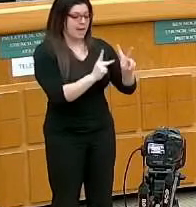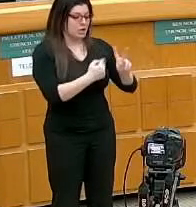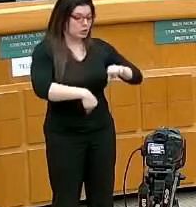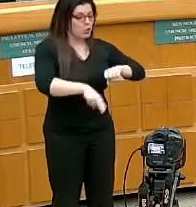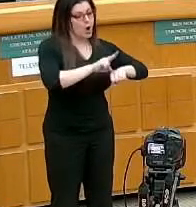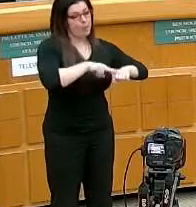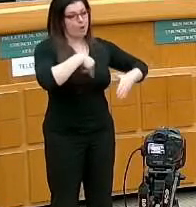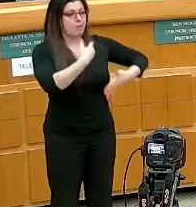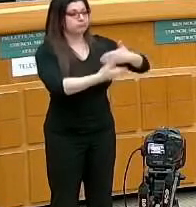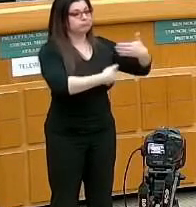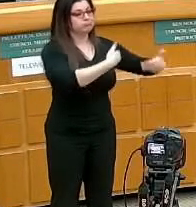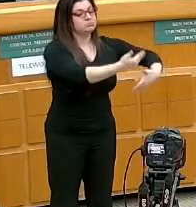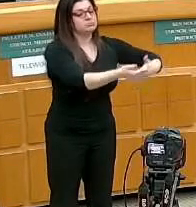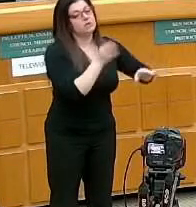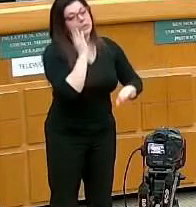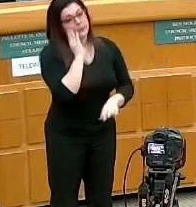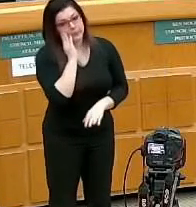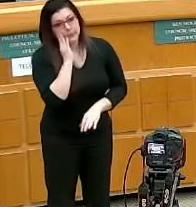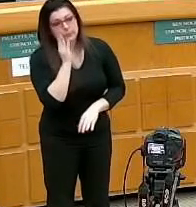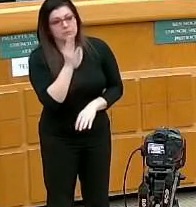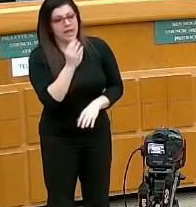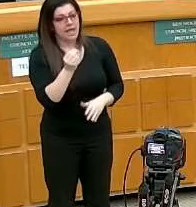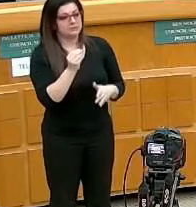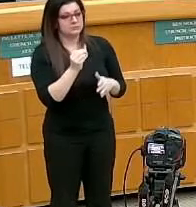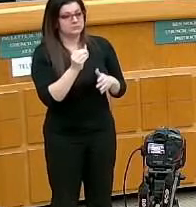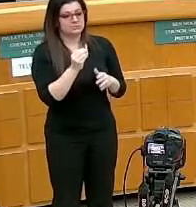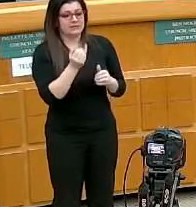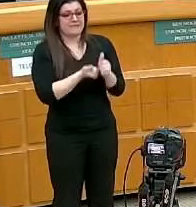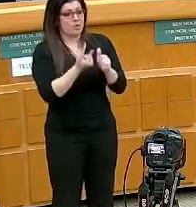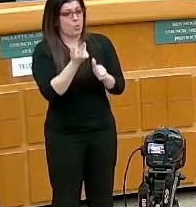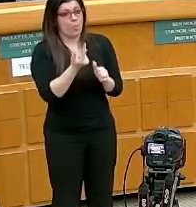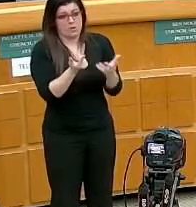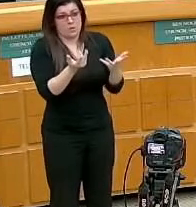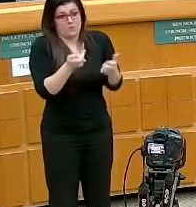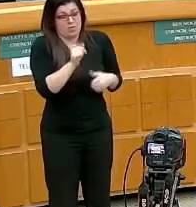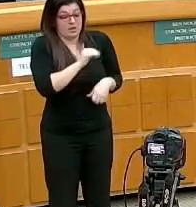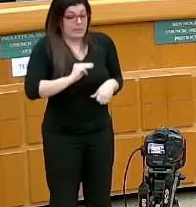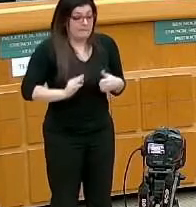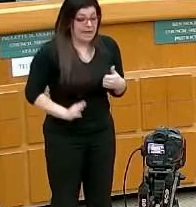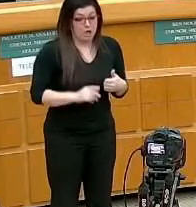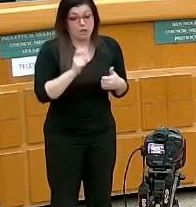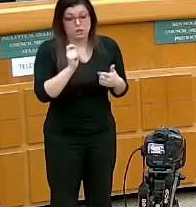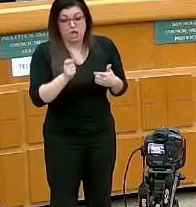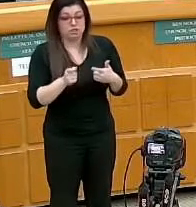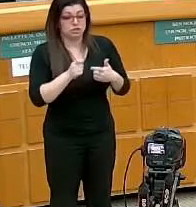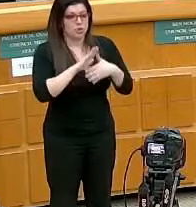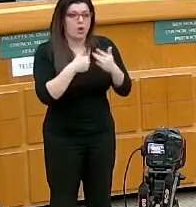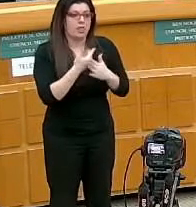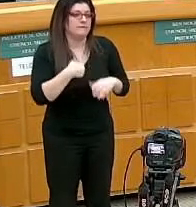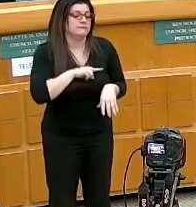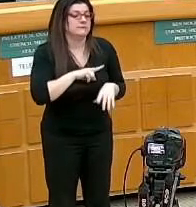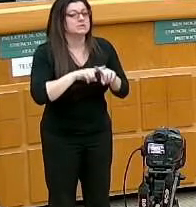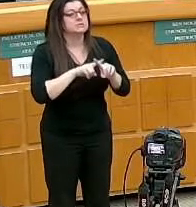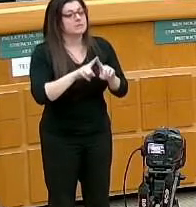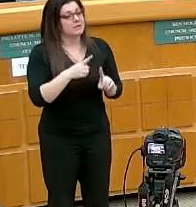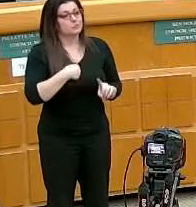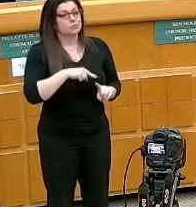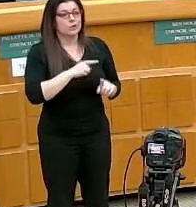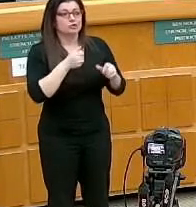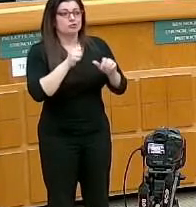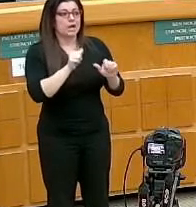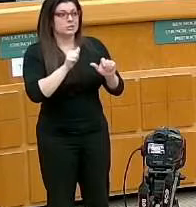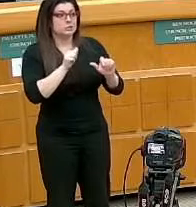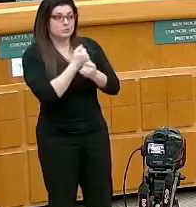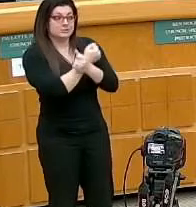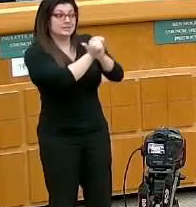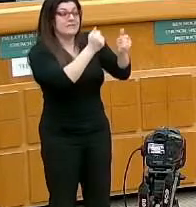the county commissioners and County Judge Barbara Canales, but we're going day by day, hour by hour, and our goal is to save